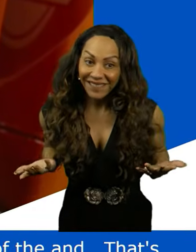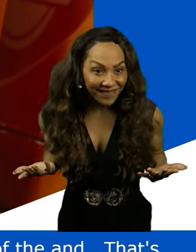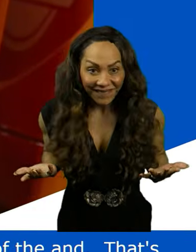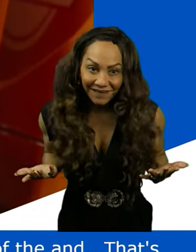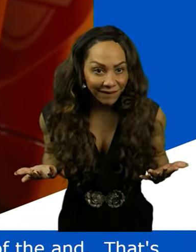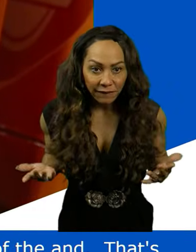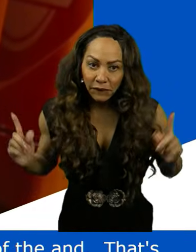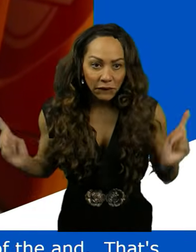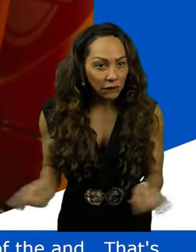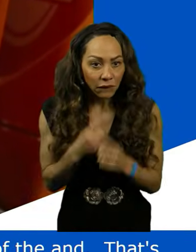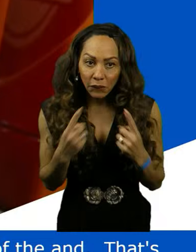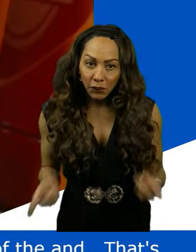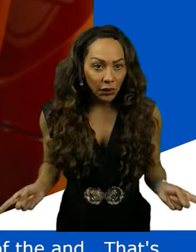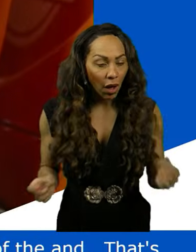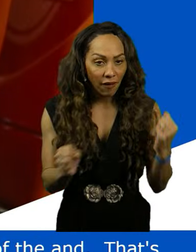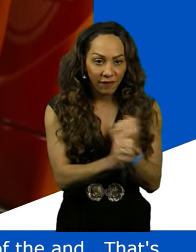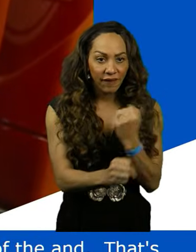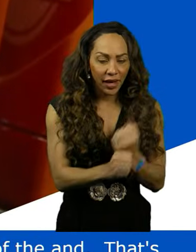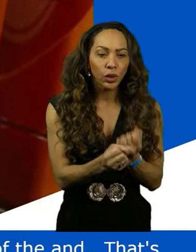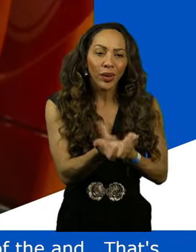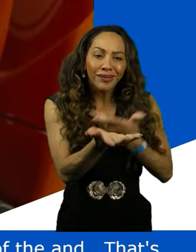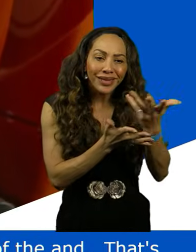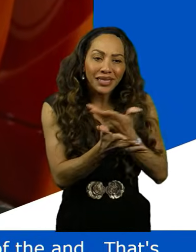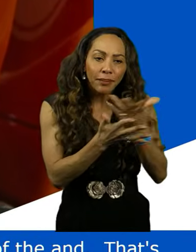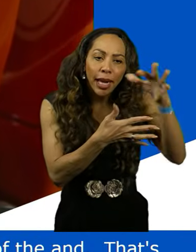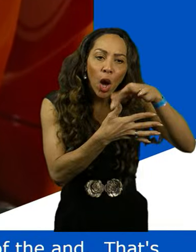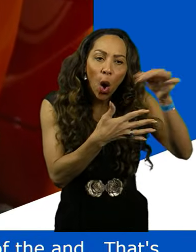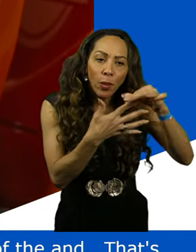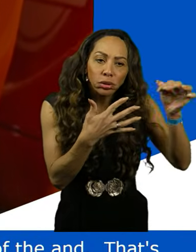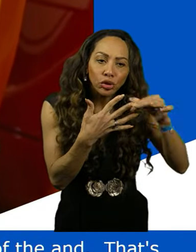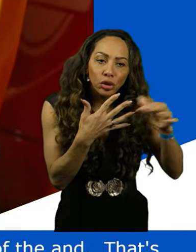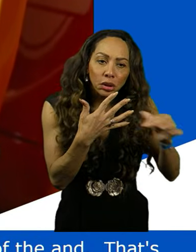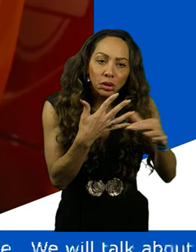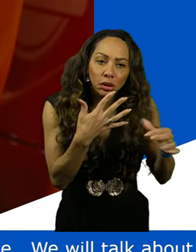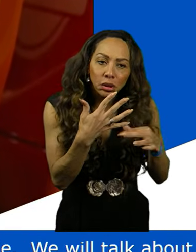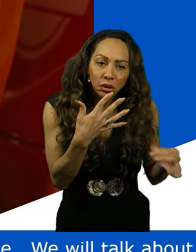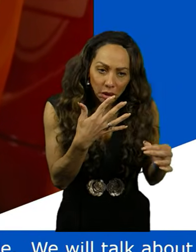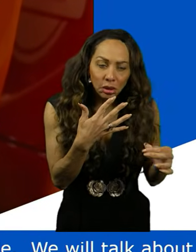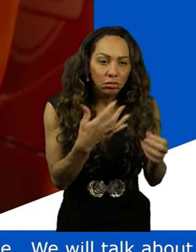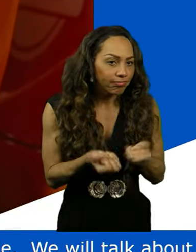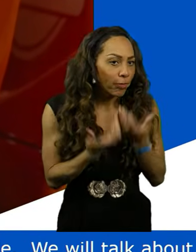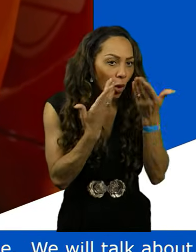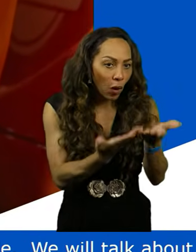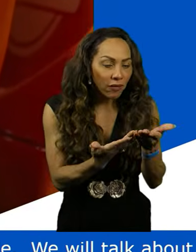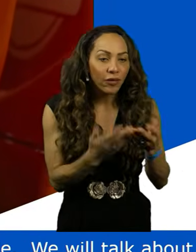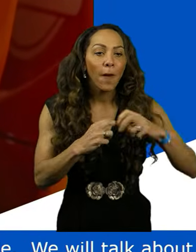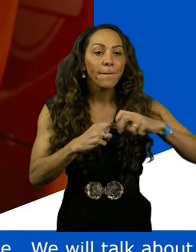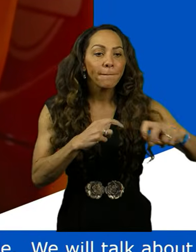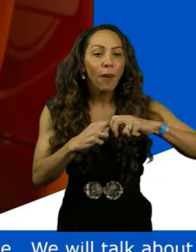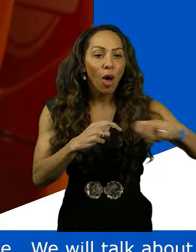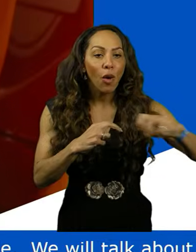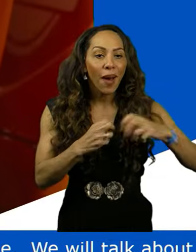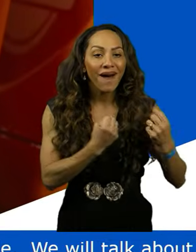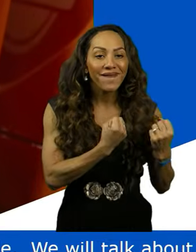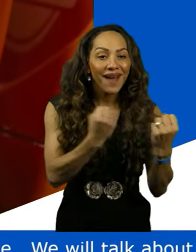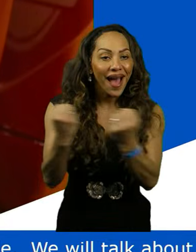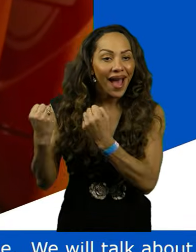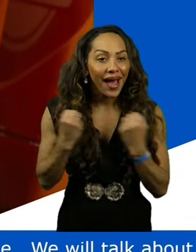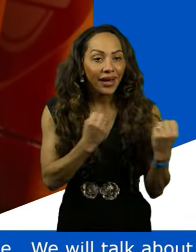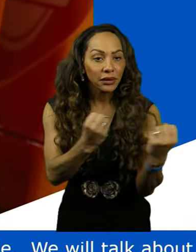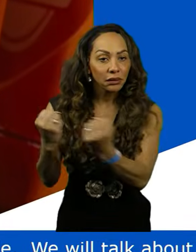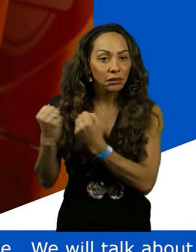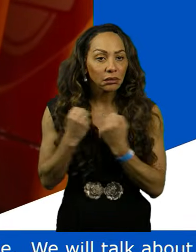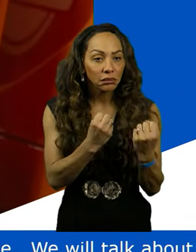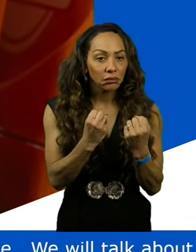we will do for you is talk to you about the right solution. So we can offer you a mobile van. So one of our SMR vans can come out to you at